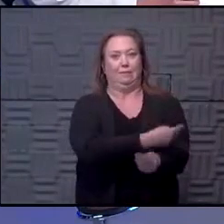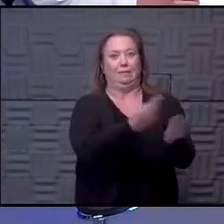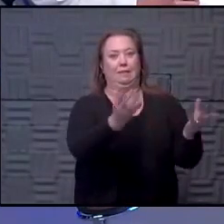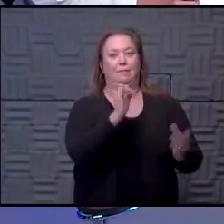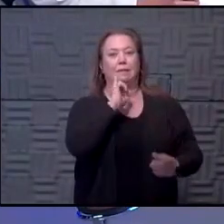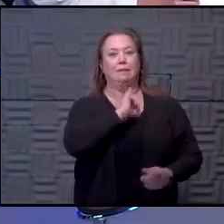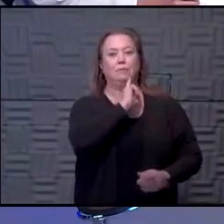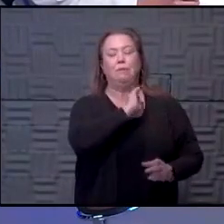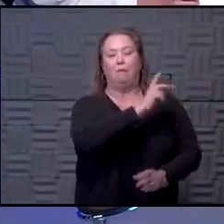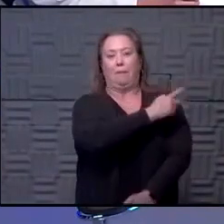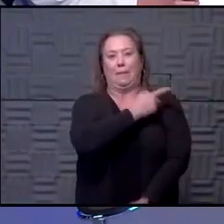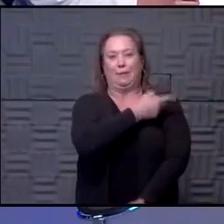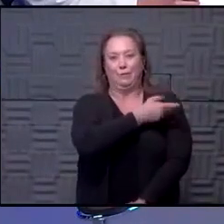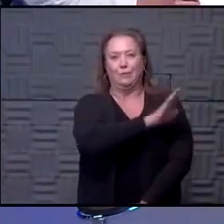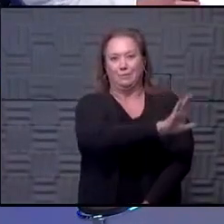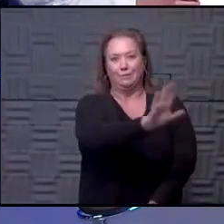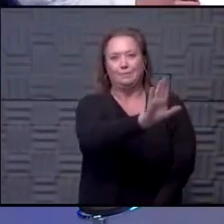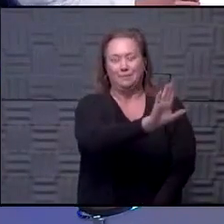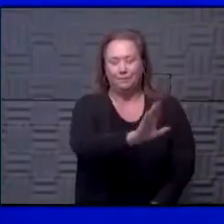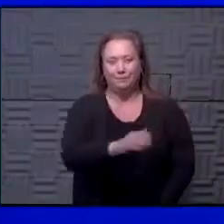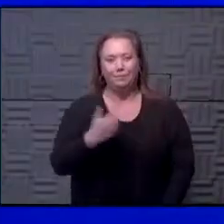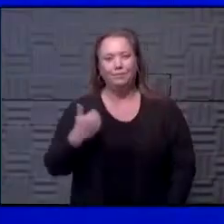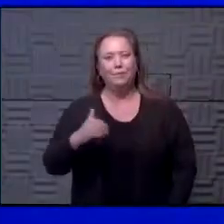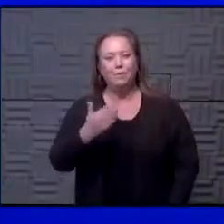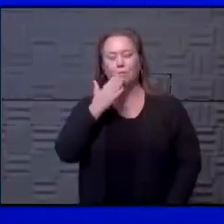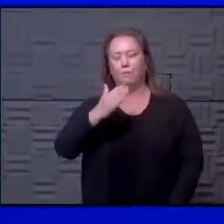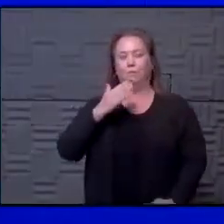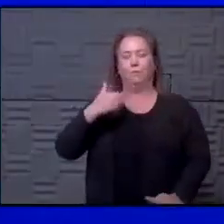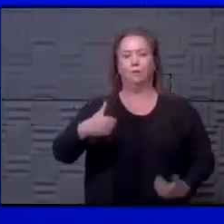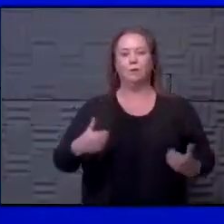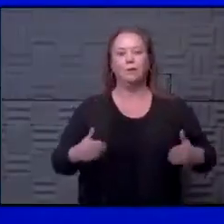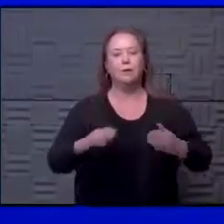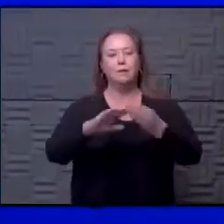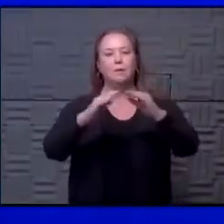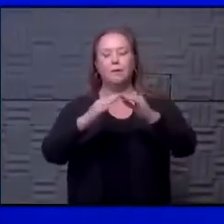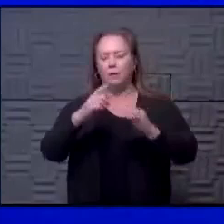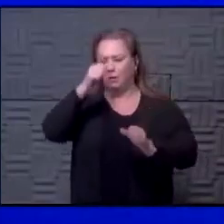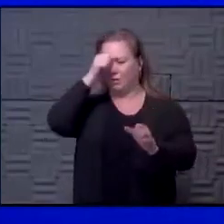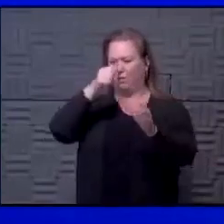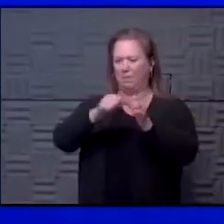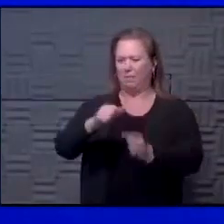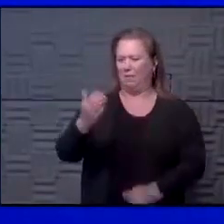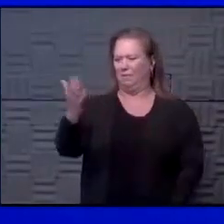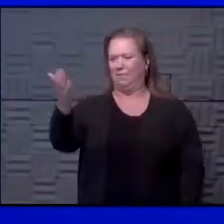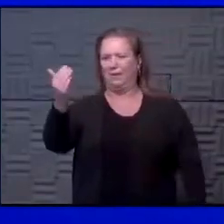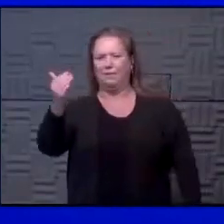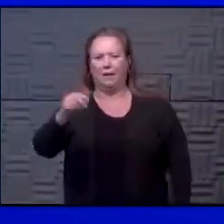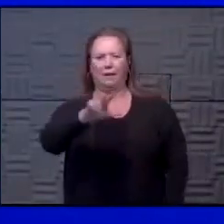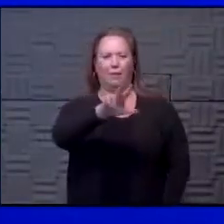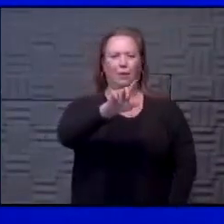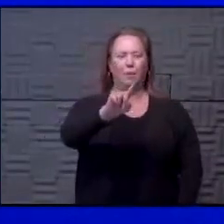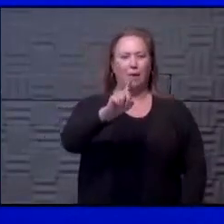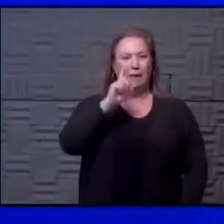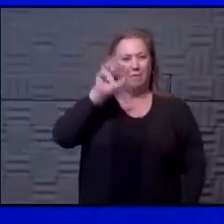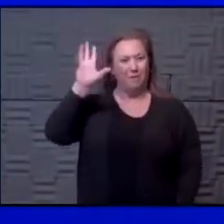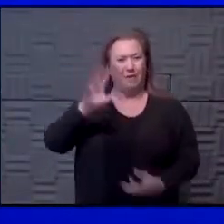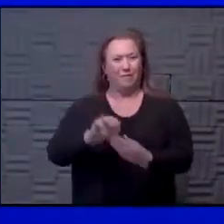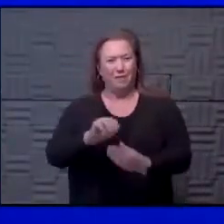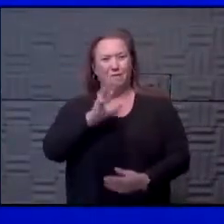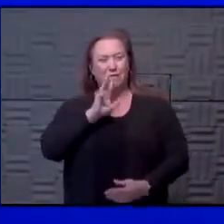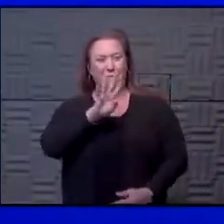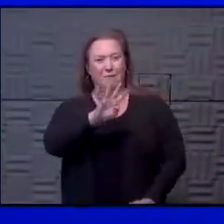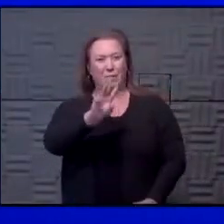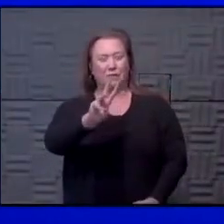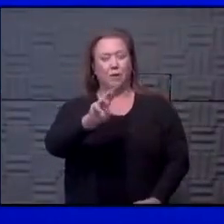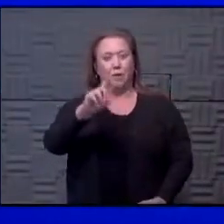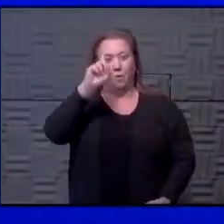Approximately a very big deal. Yeah. And this number, do you guys remember when if we had been at 15 with 30, when it had been a total of 46, we